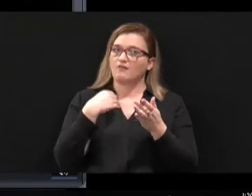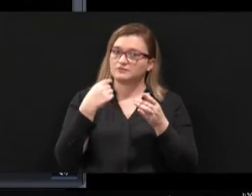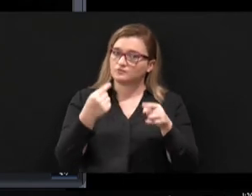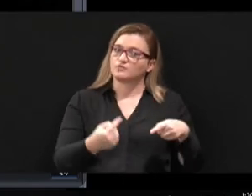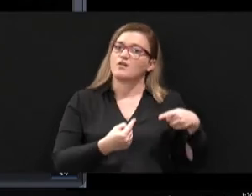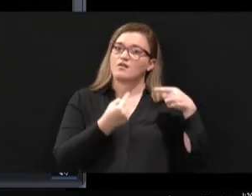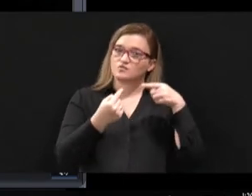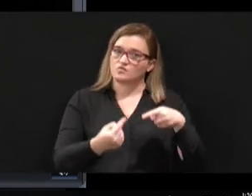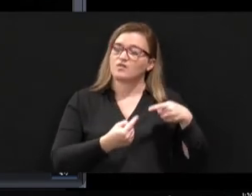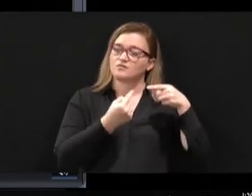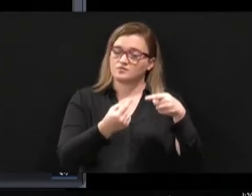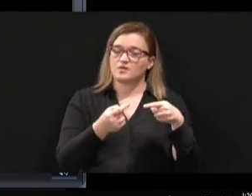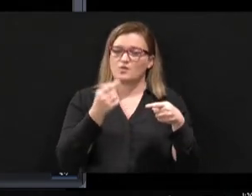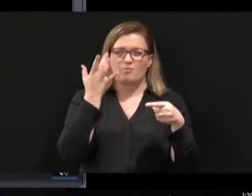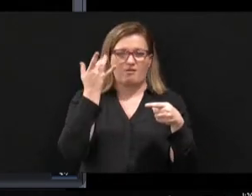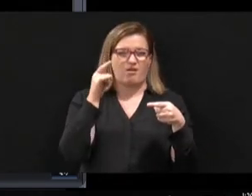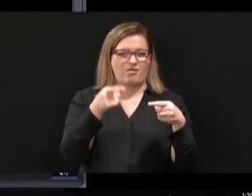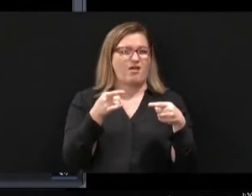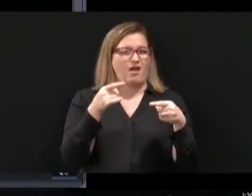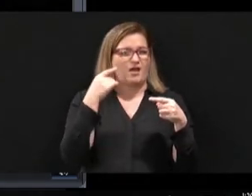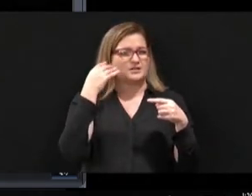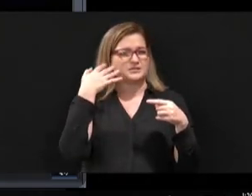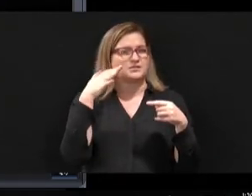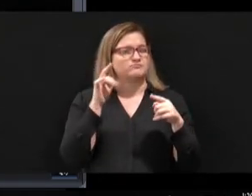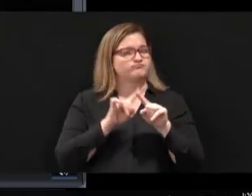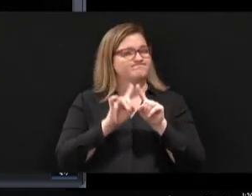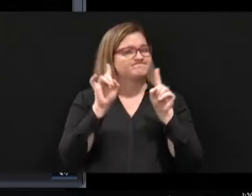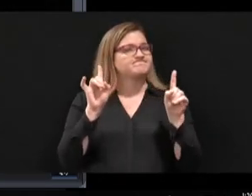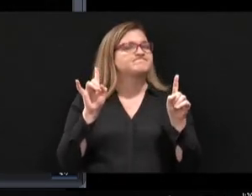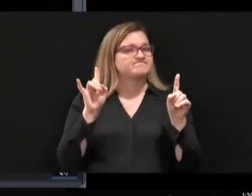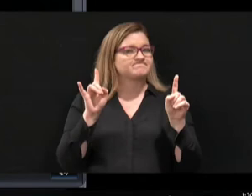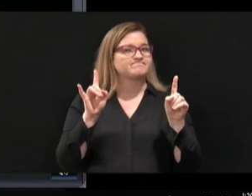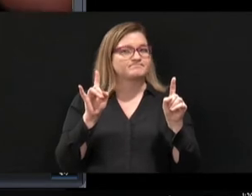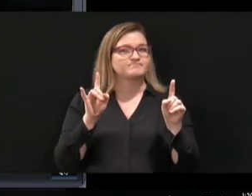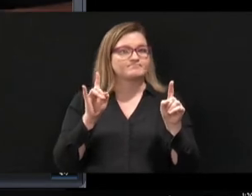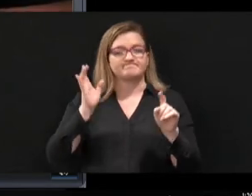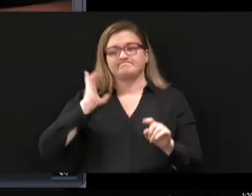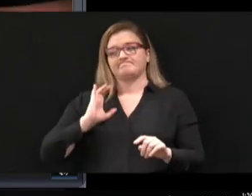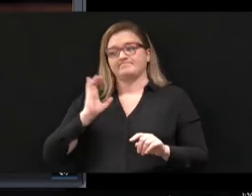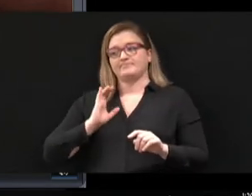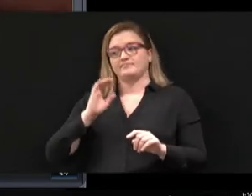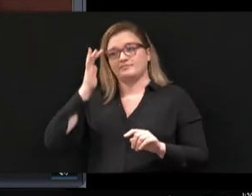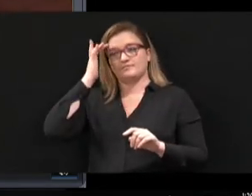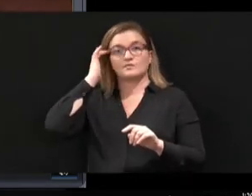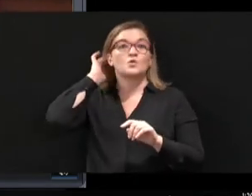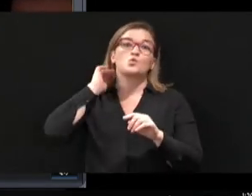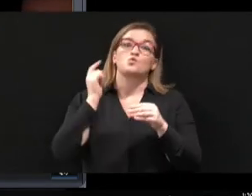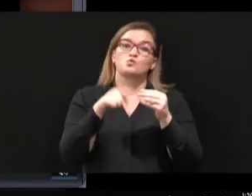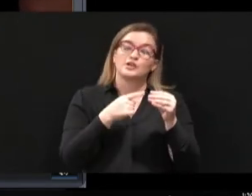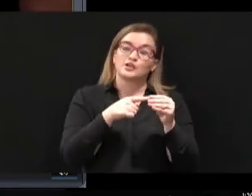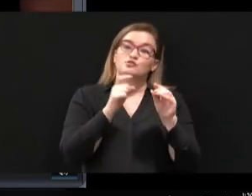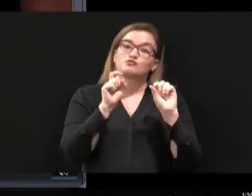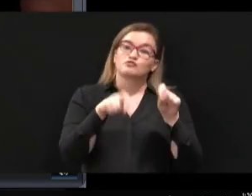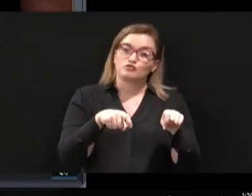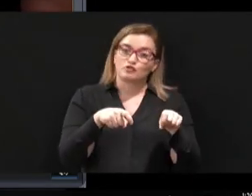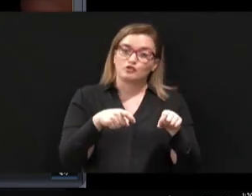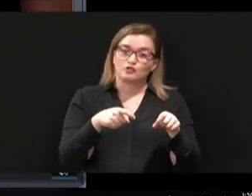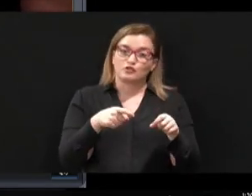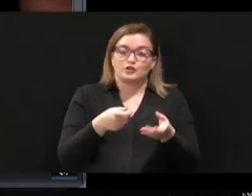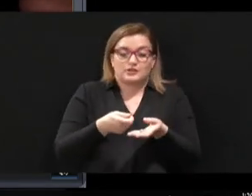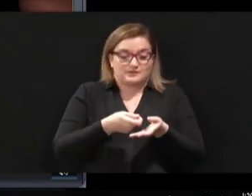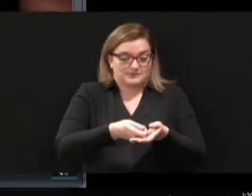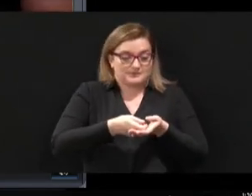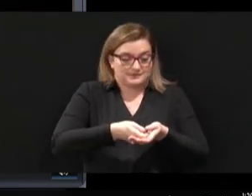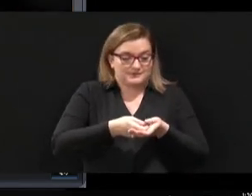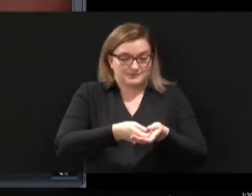this sound. I used to say, back in the day when bacon used to be cooked in a frying pan, it sounds like bacon